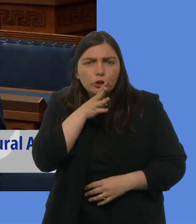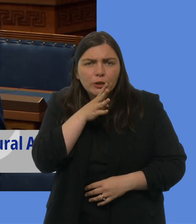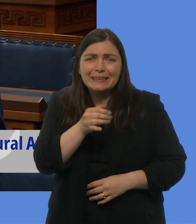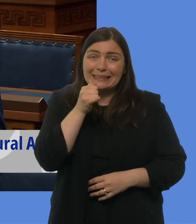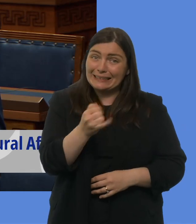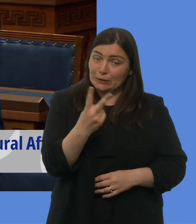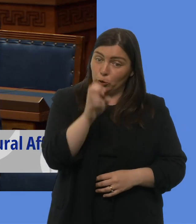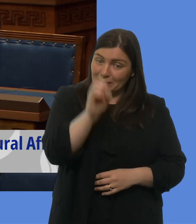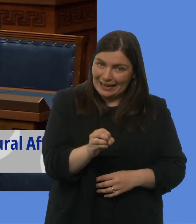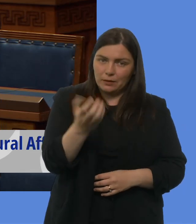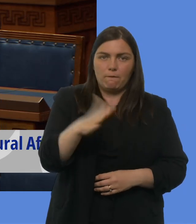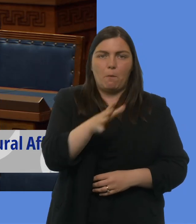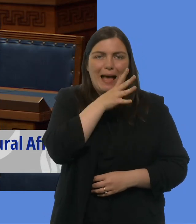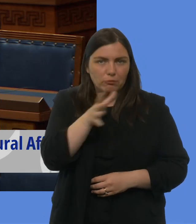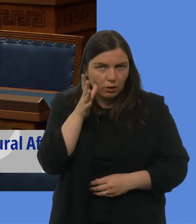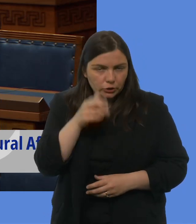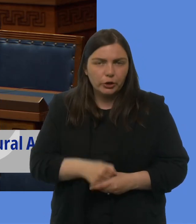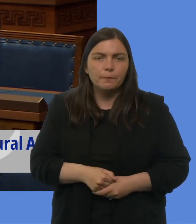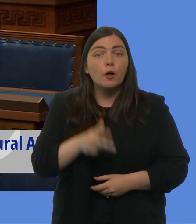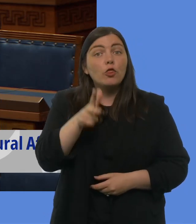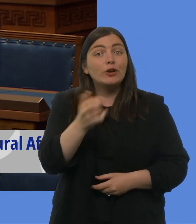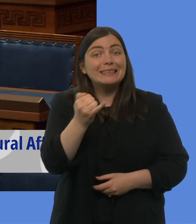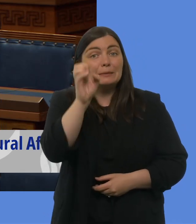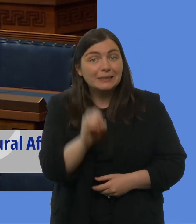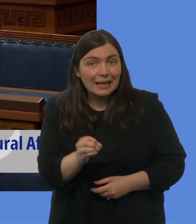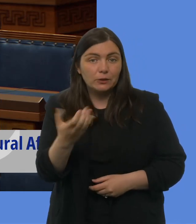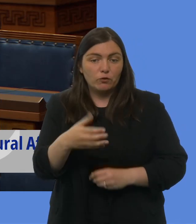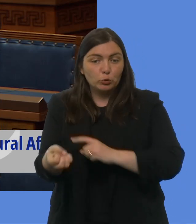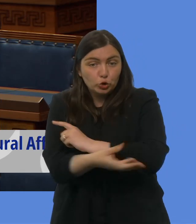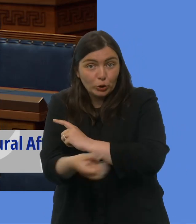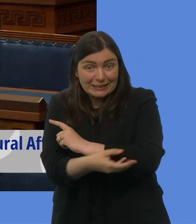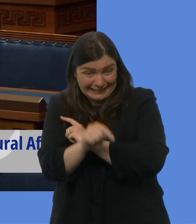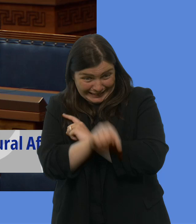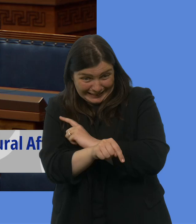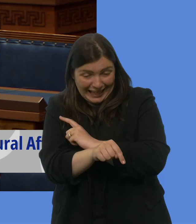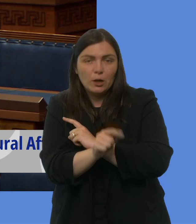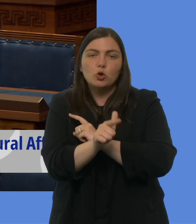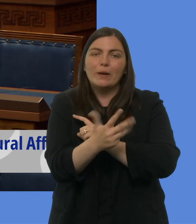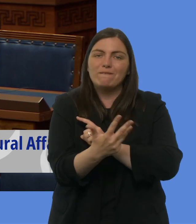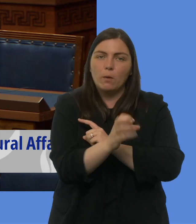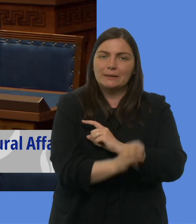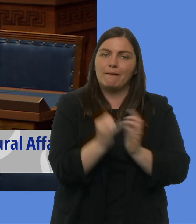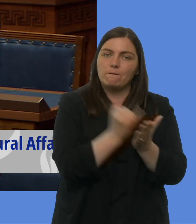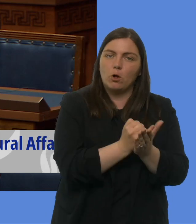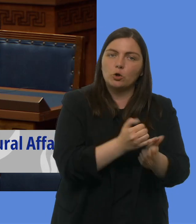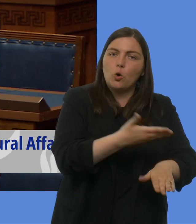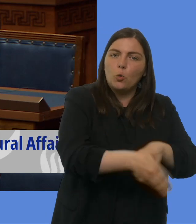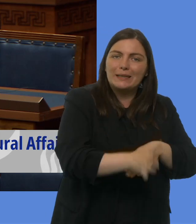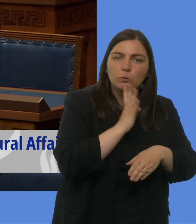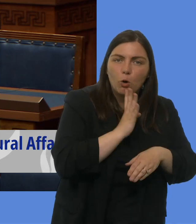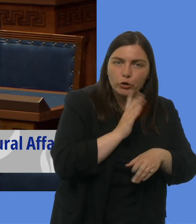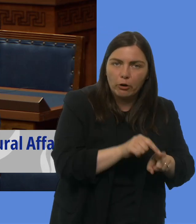agricultural sources, 36% from sewage, of which 24% was attributed to wastewater, and a further 12% to septic